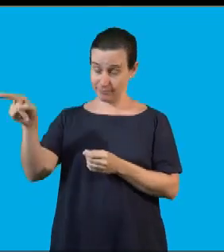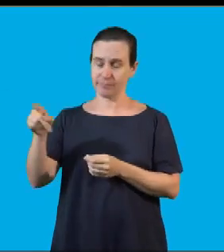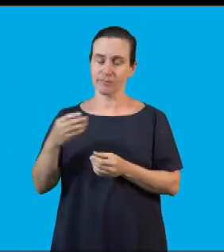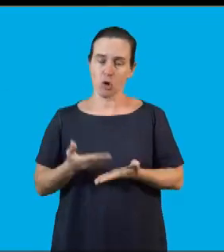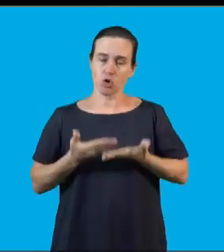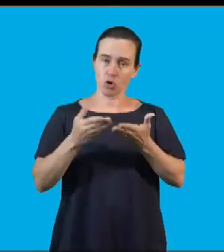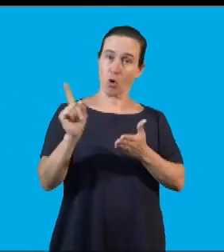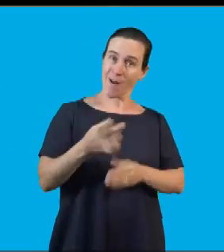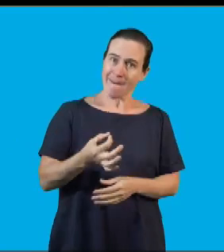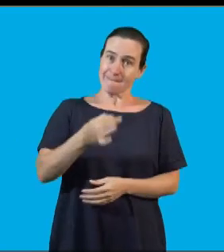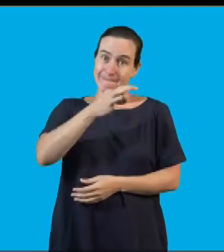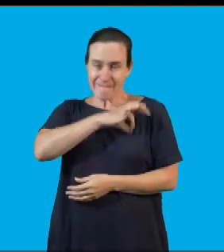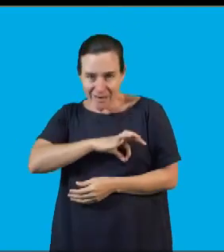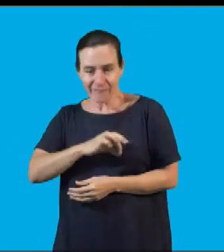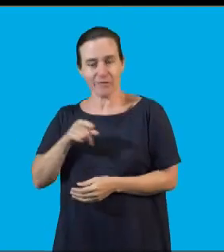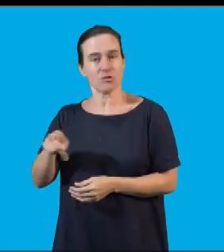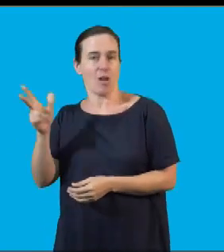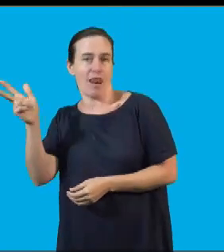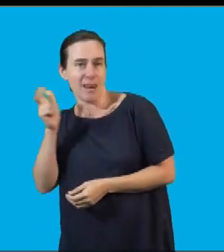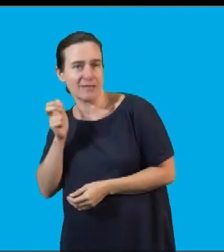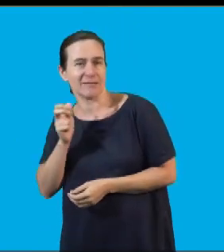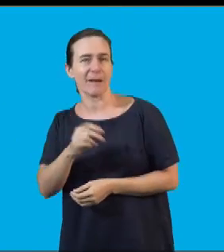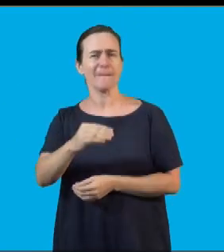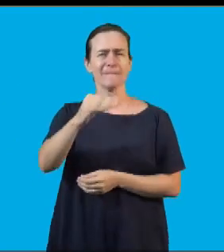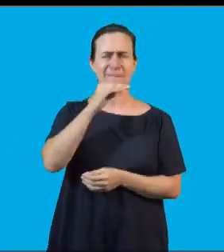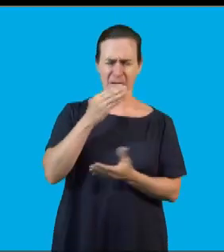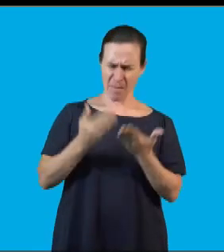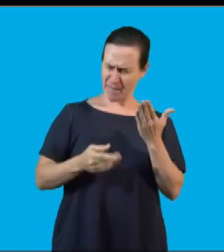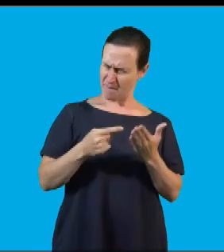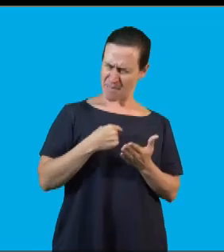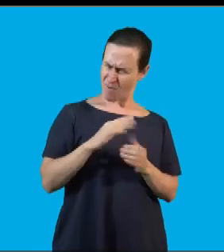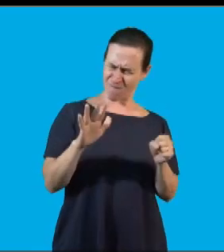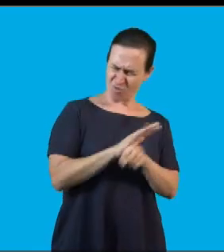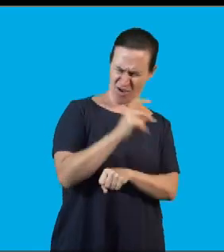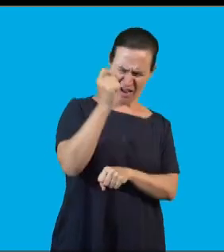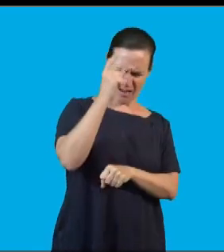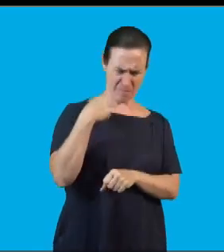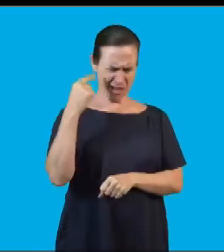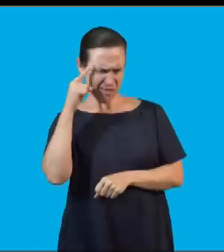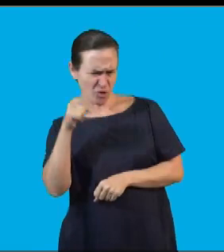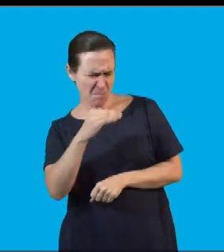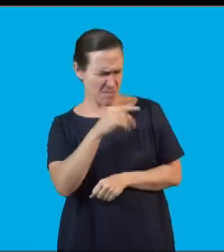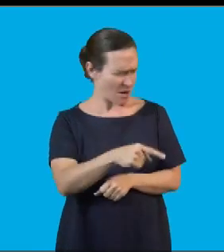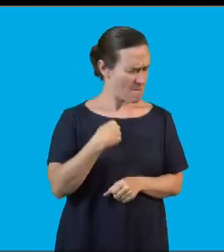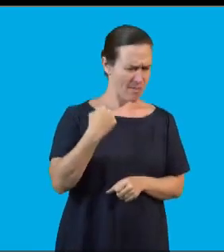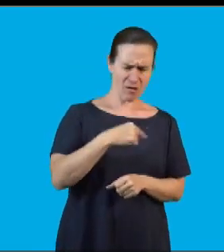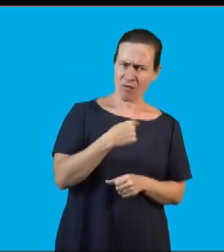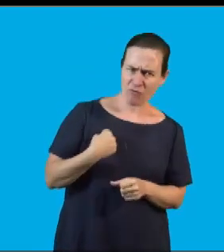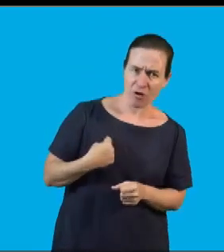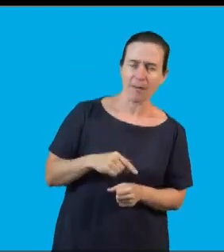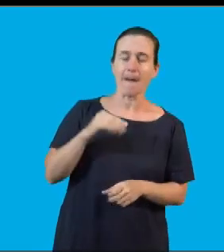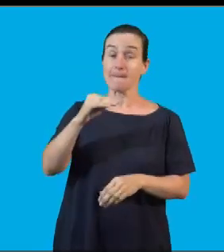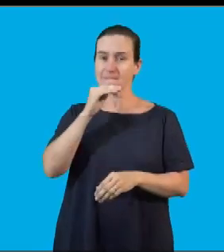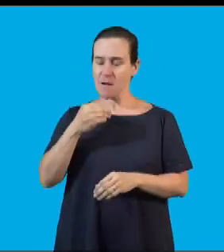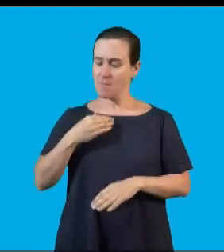the benefits of listening in that it eliminates misinterpretations. We've all been there, grade 12s, thereby leading